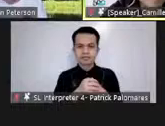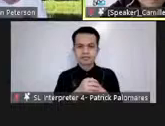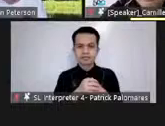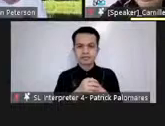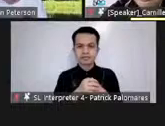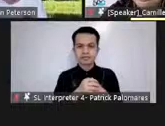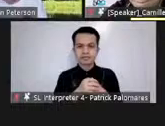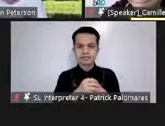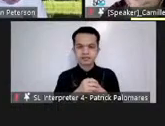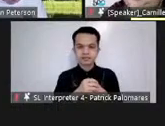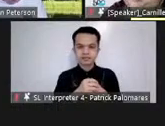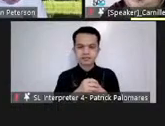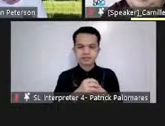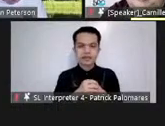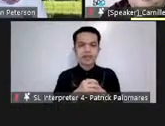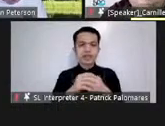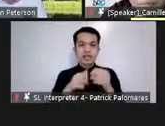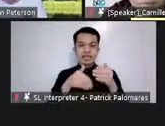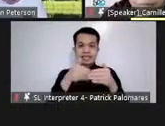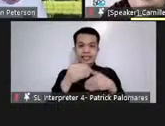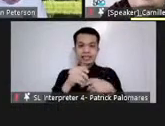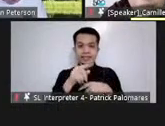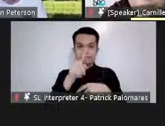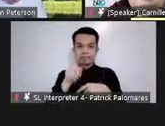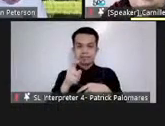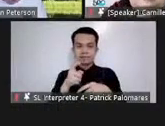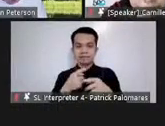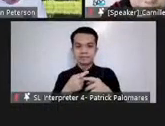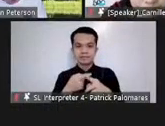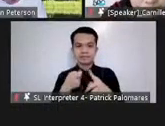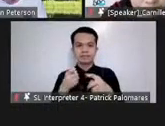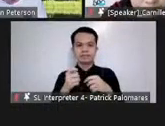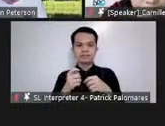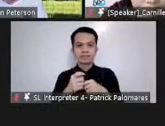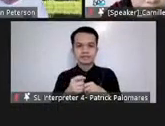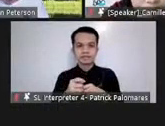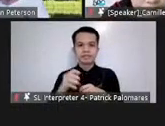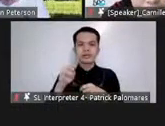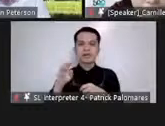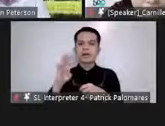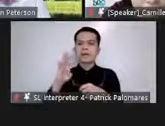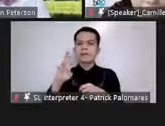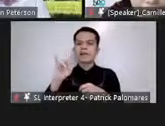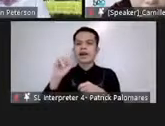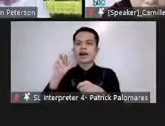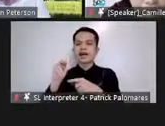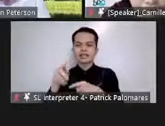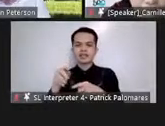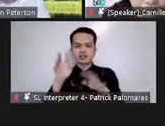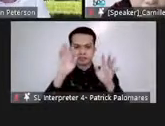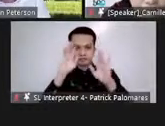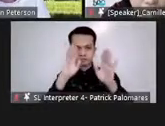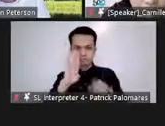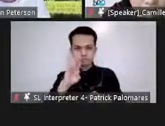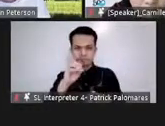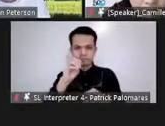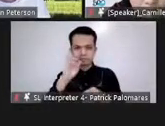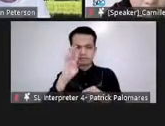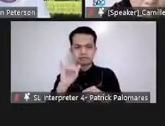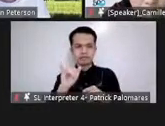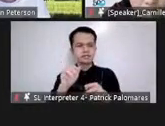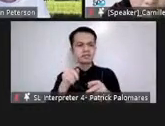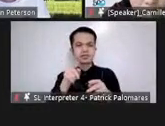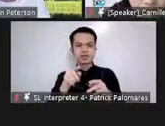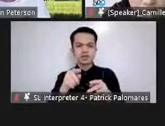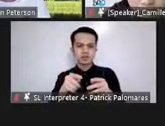okay, so the next question from Brian Avicilia. Hi, Sir Bob. Can you cite